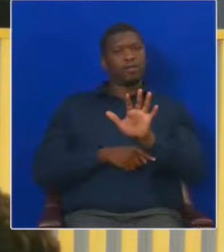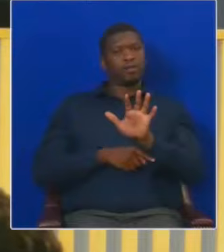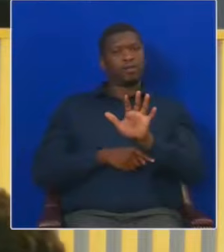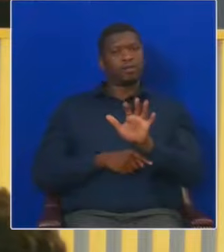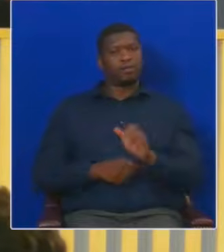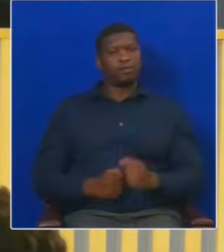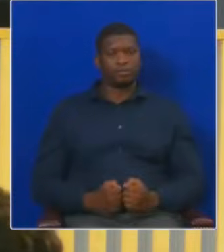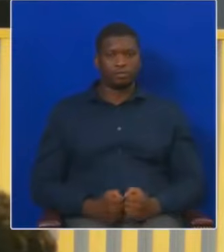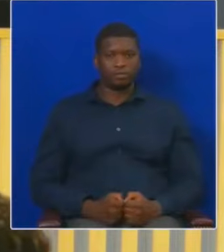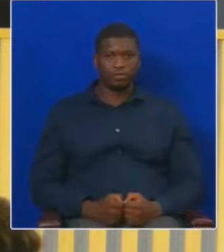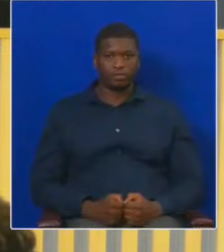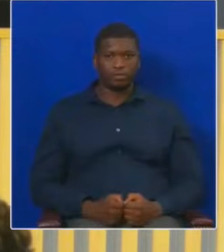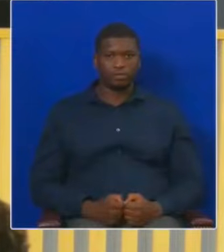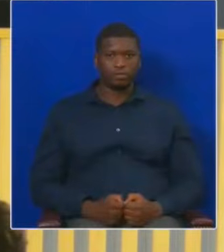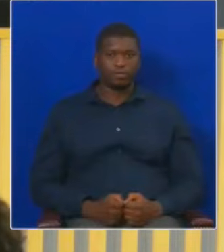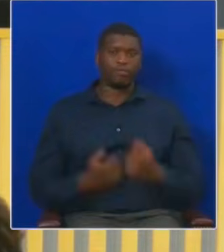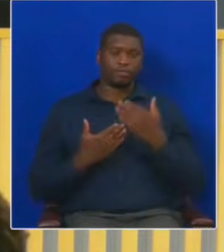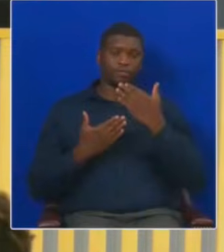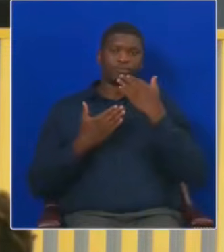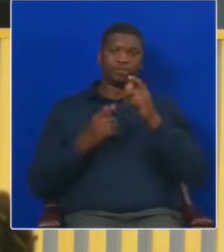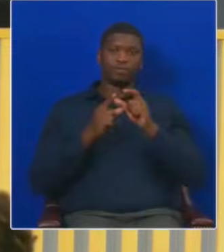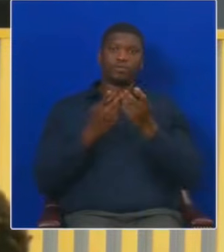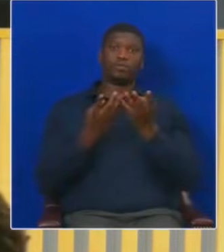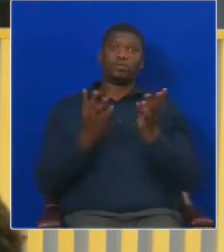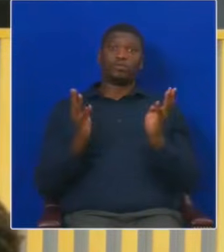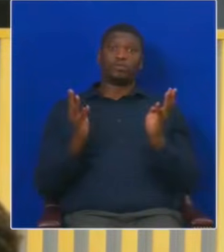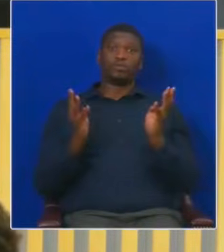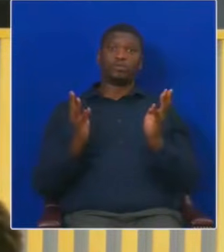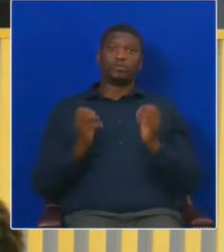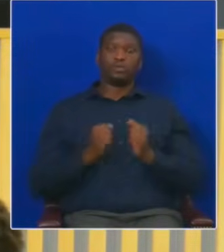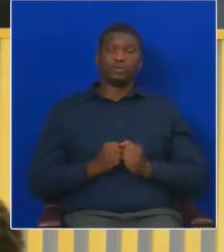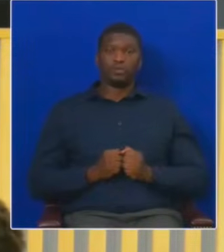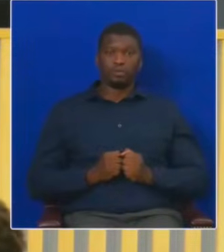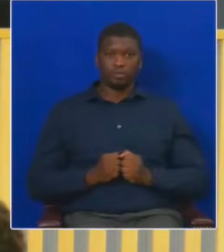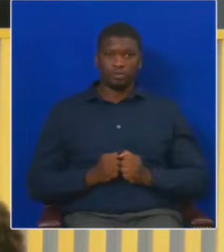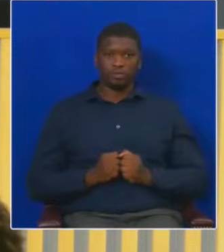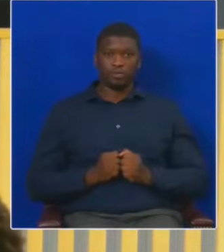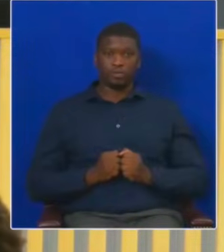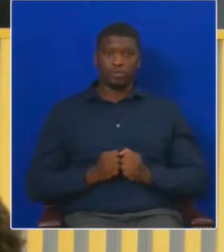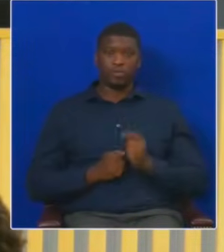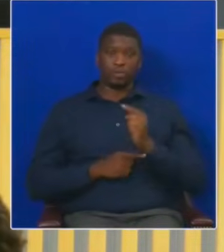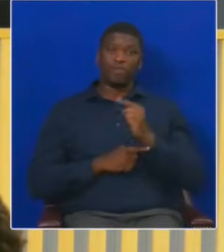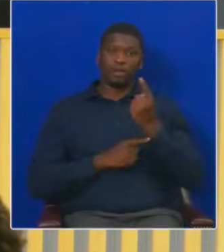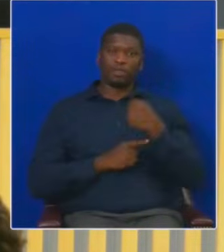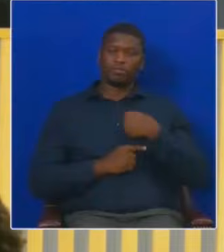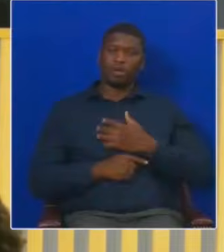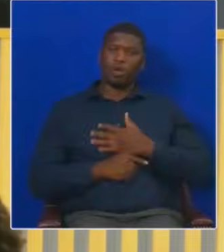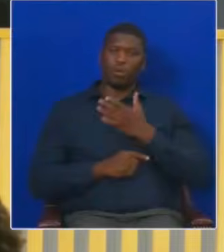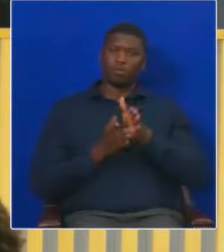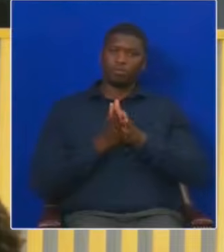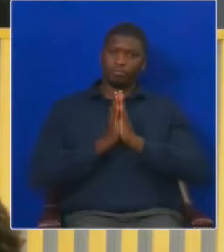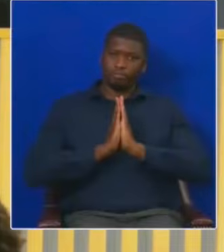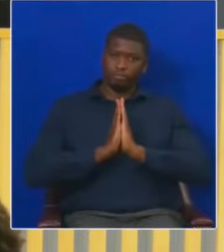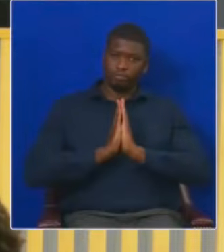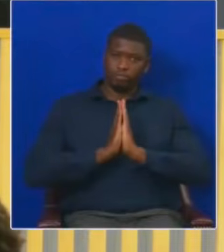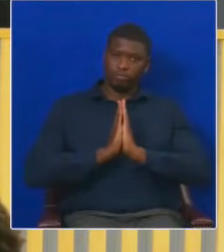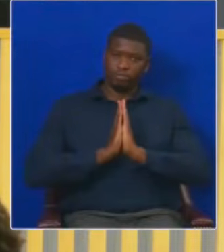Thank you, Commissioners. I would first make a request, Commissioners, that I